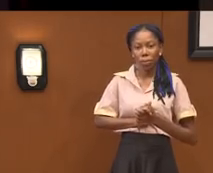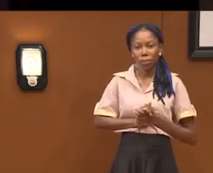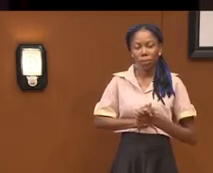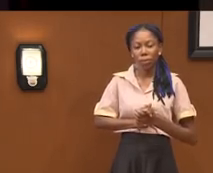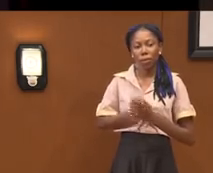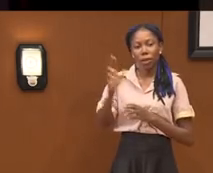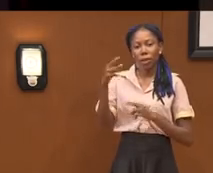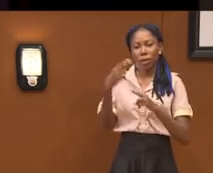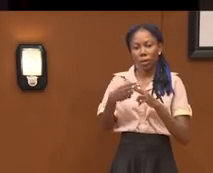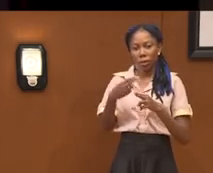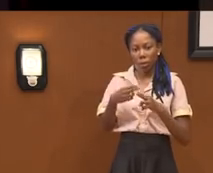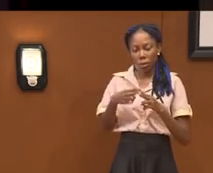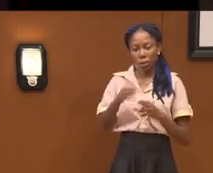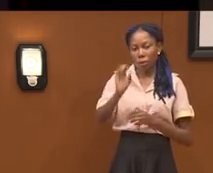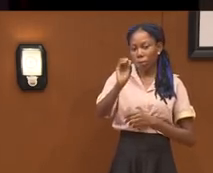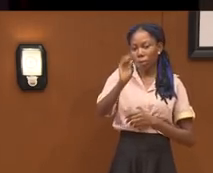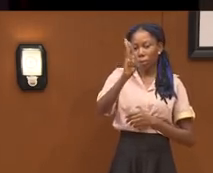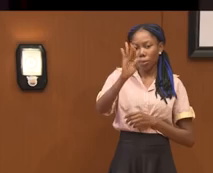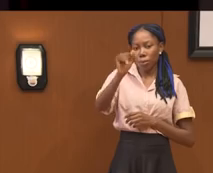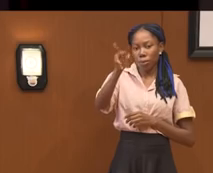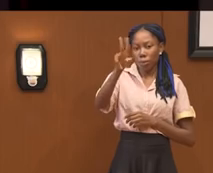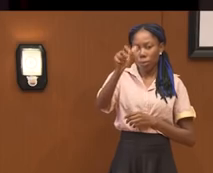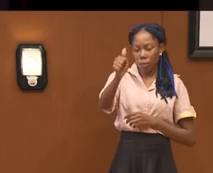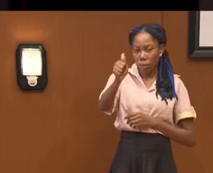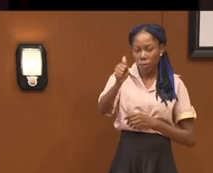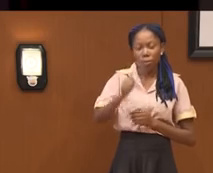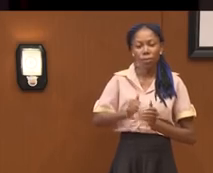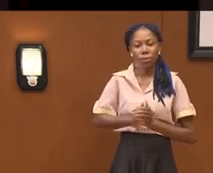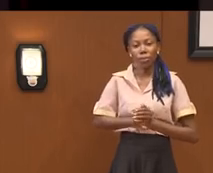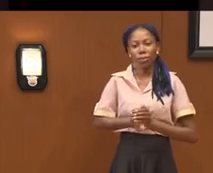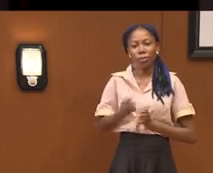My name is Sylvester Obiora. And